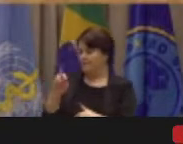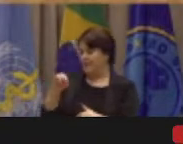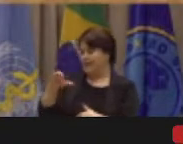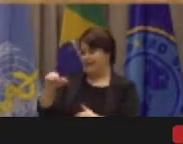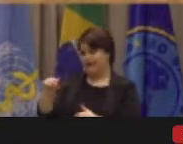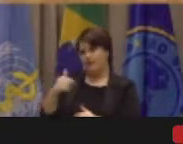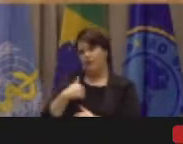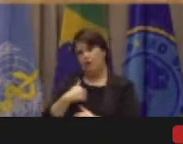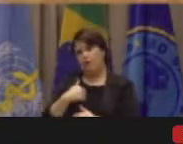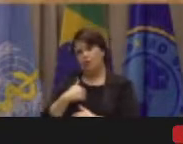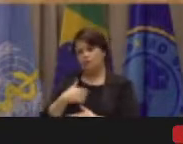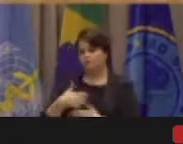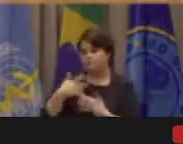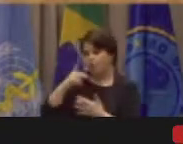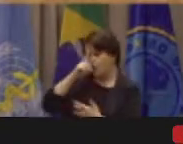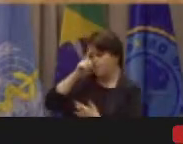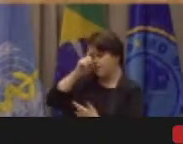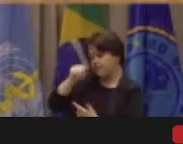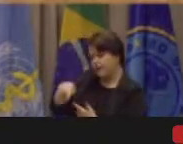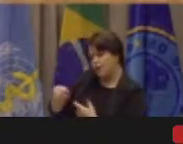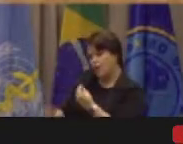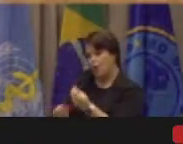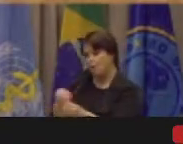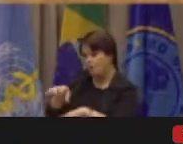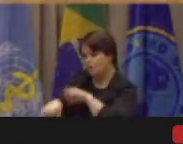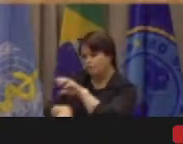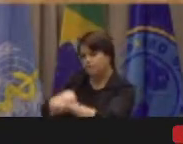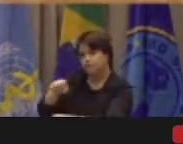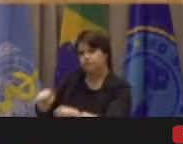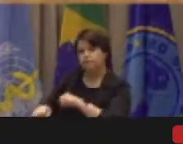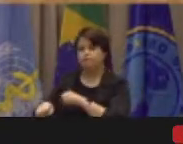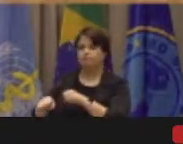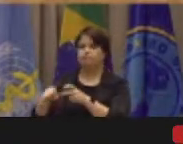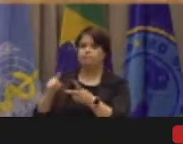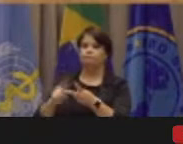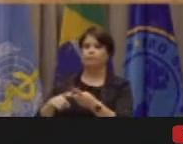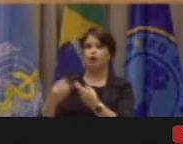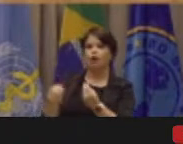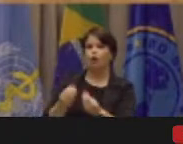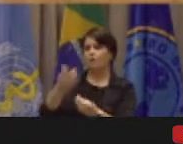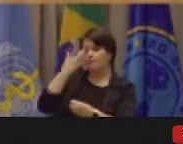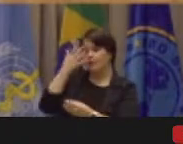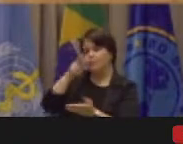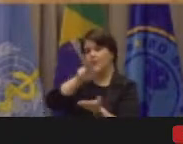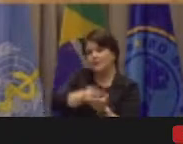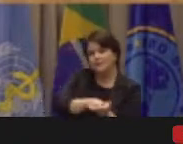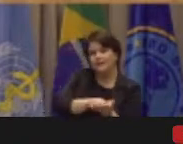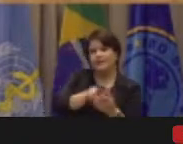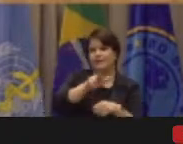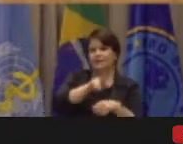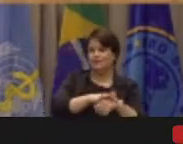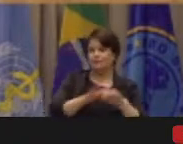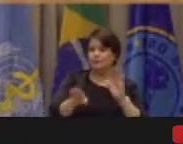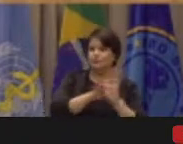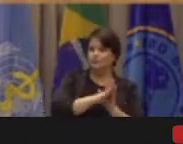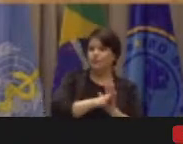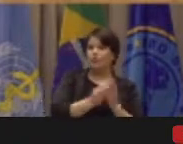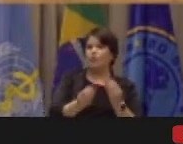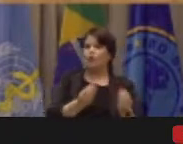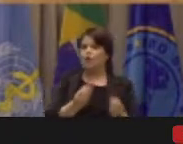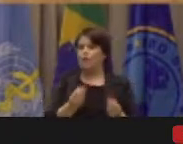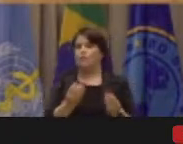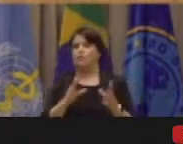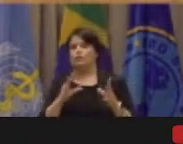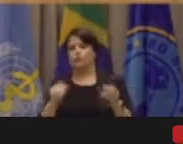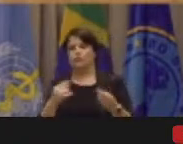We have to take care of the basic care units, basic care when the